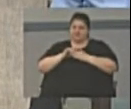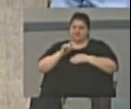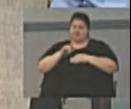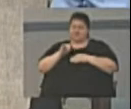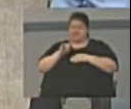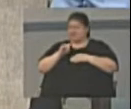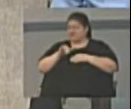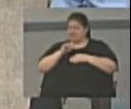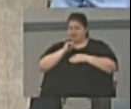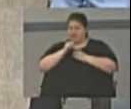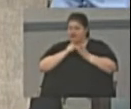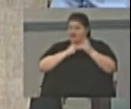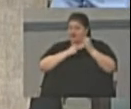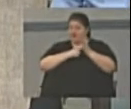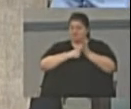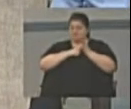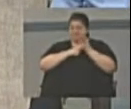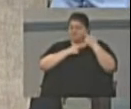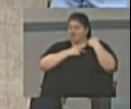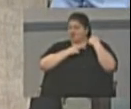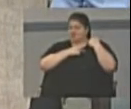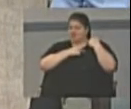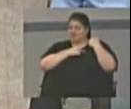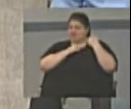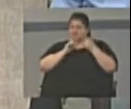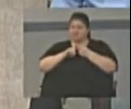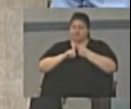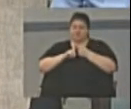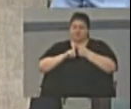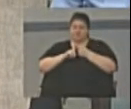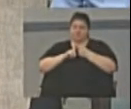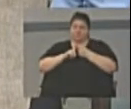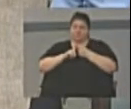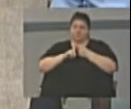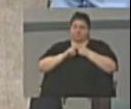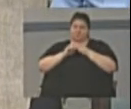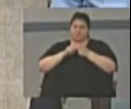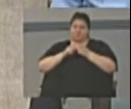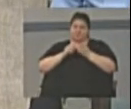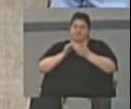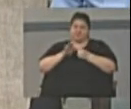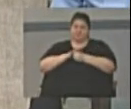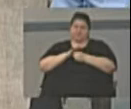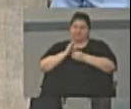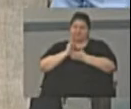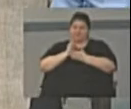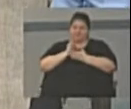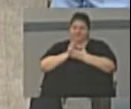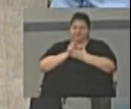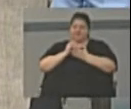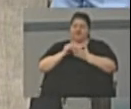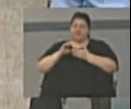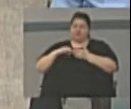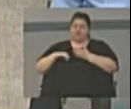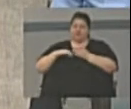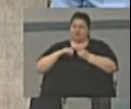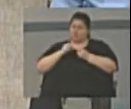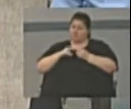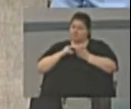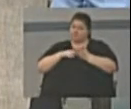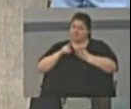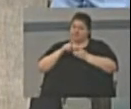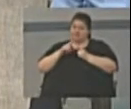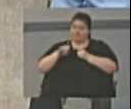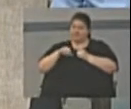any way obligated to put its full faith and credit or pay these bonds from any other revenues of the